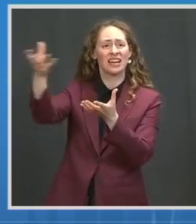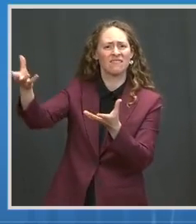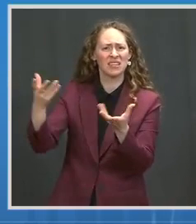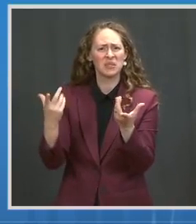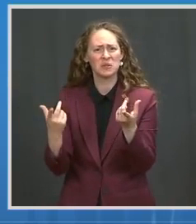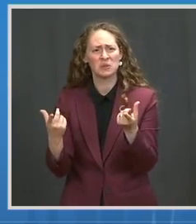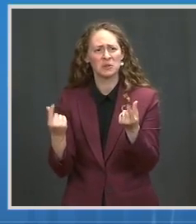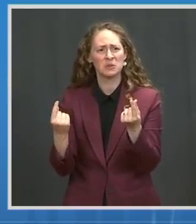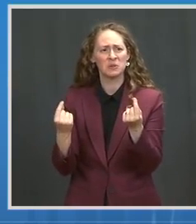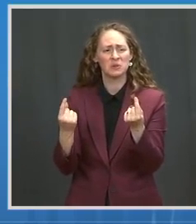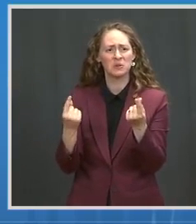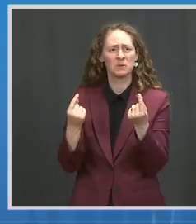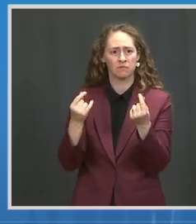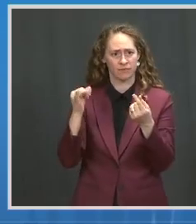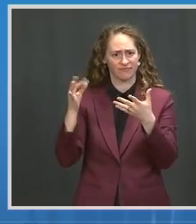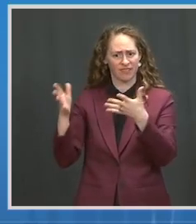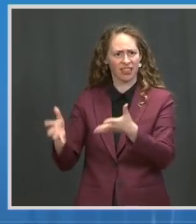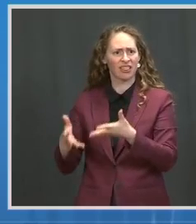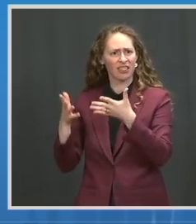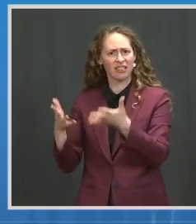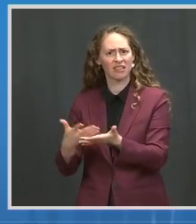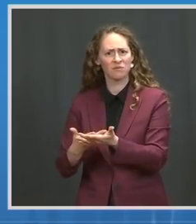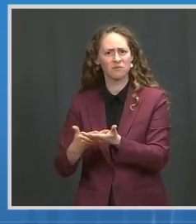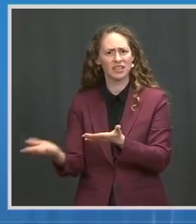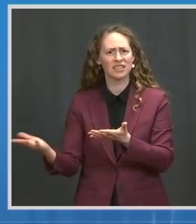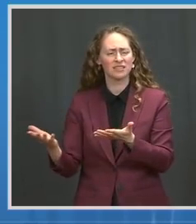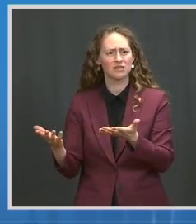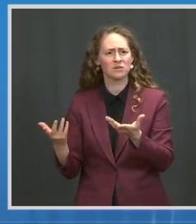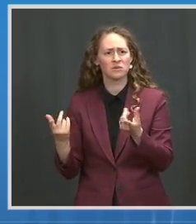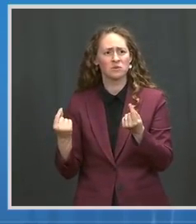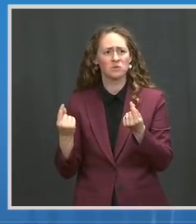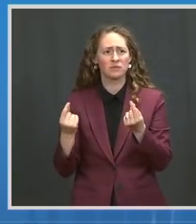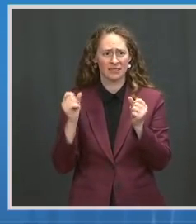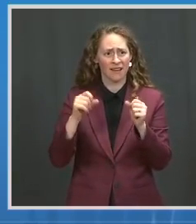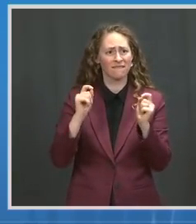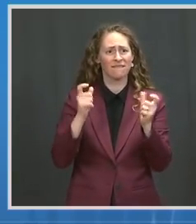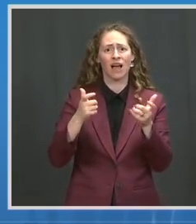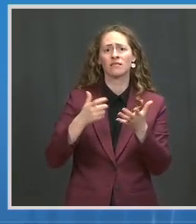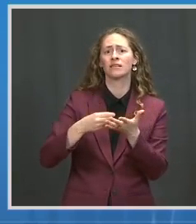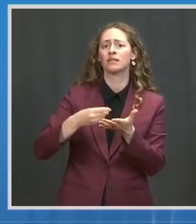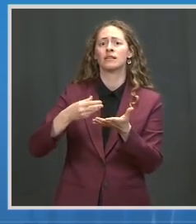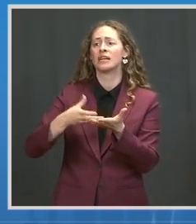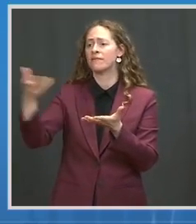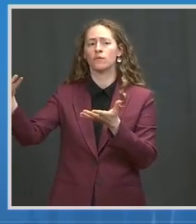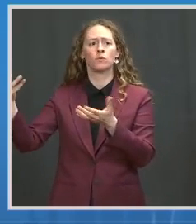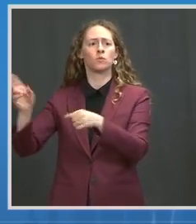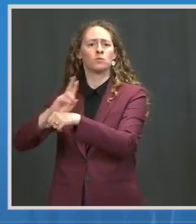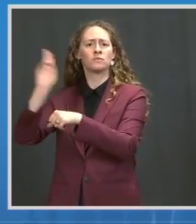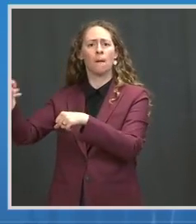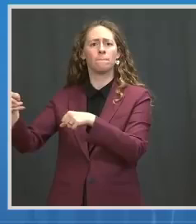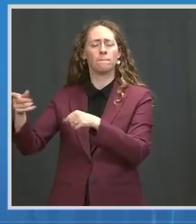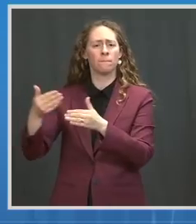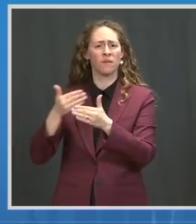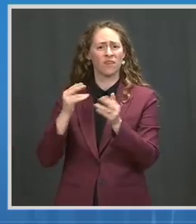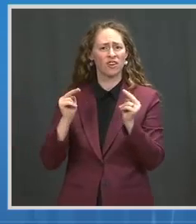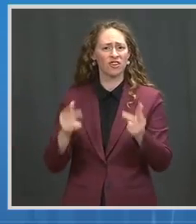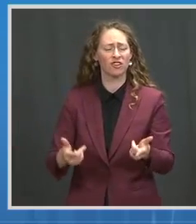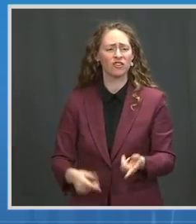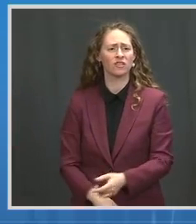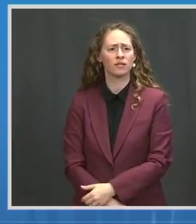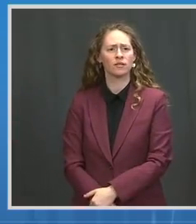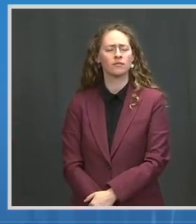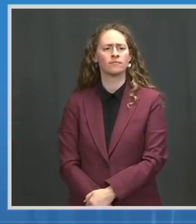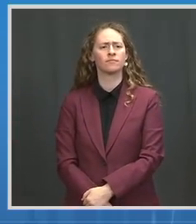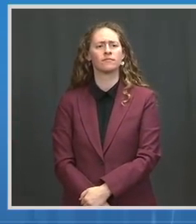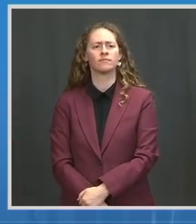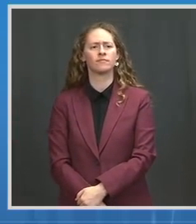to get them to a place that could use them before they expire. And separately, I also wanted to ask just for some reflection on the importance of